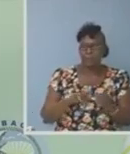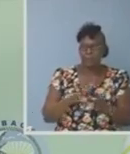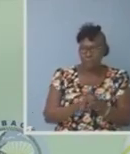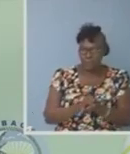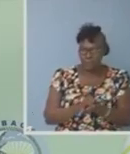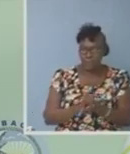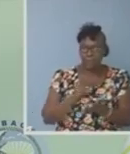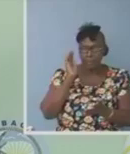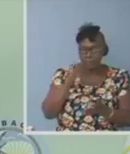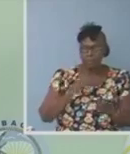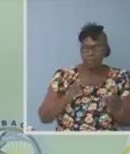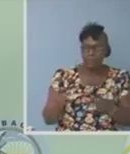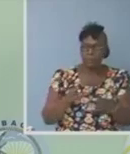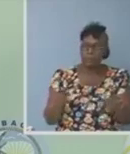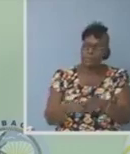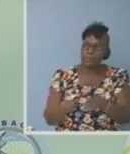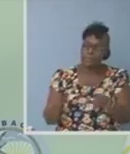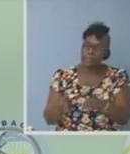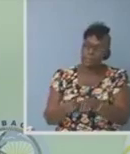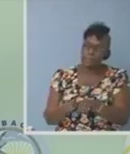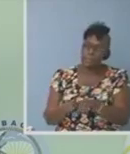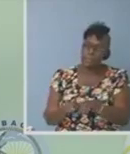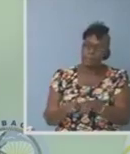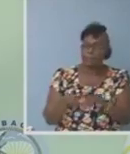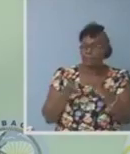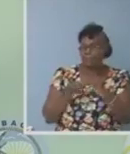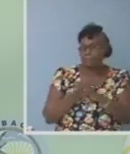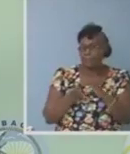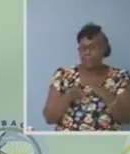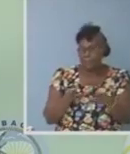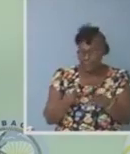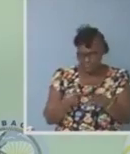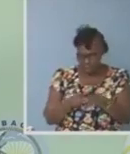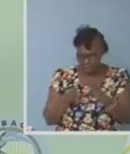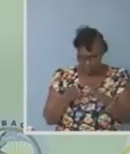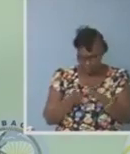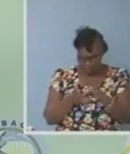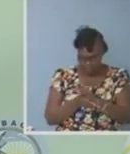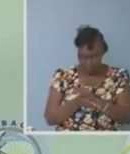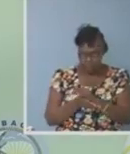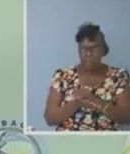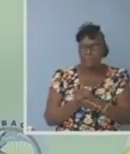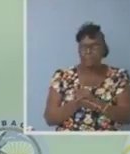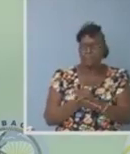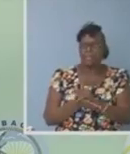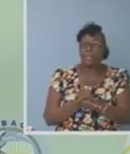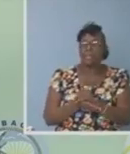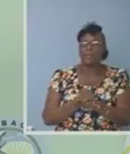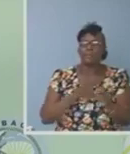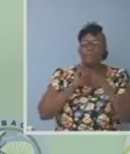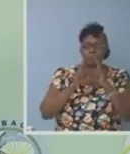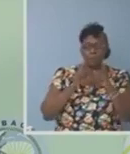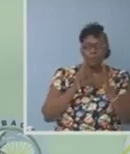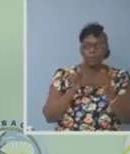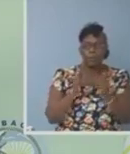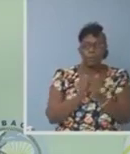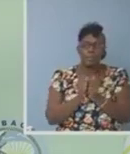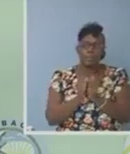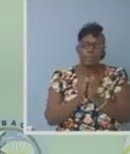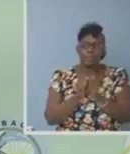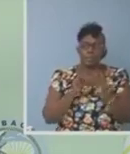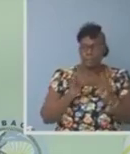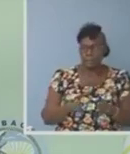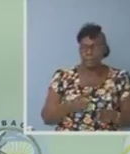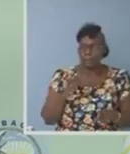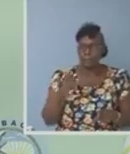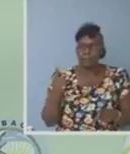similar fashion to the banks, and they would deal with their customers on a one-on-one basis.